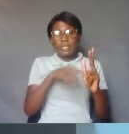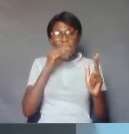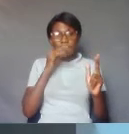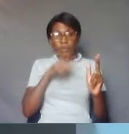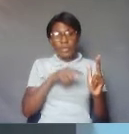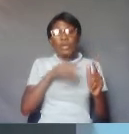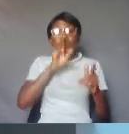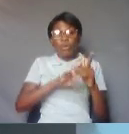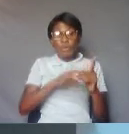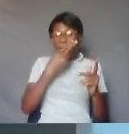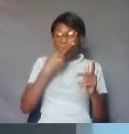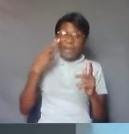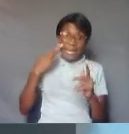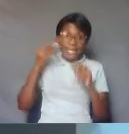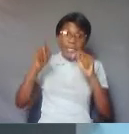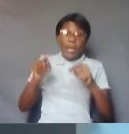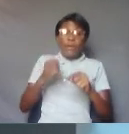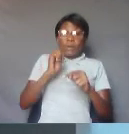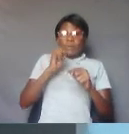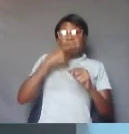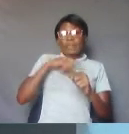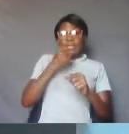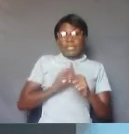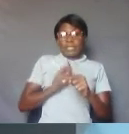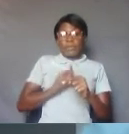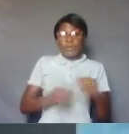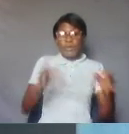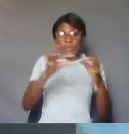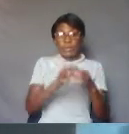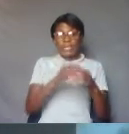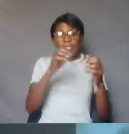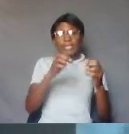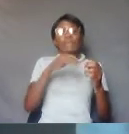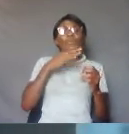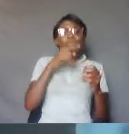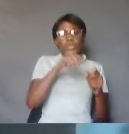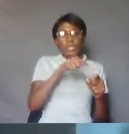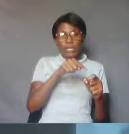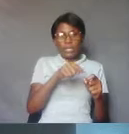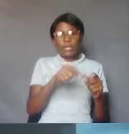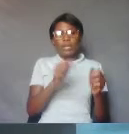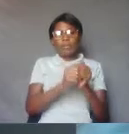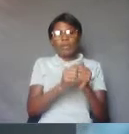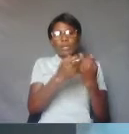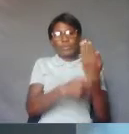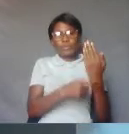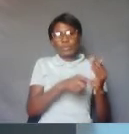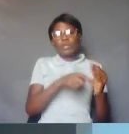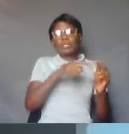a blindfolded captive who, in the Passion narrative, in the trial